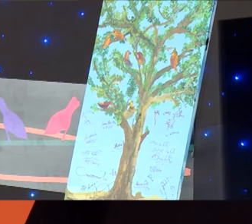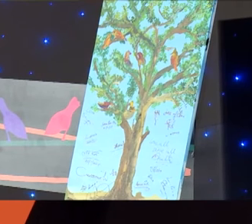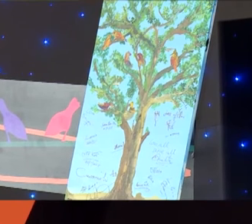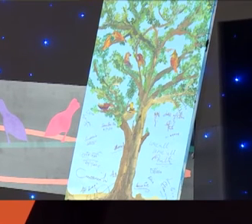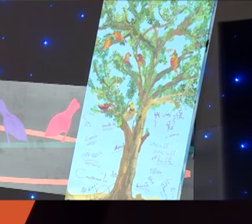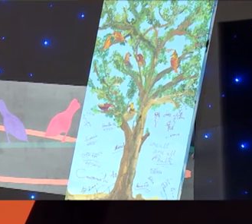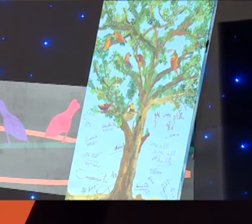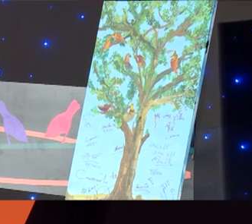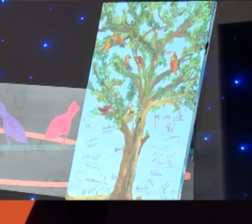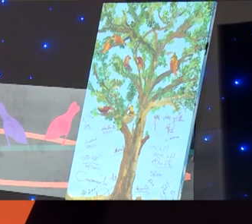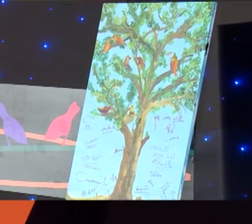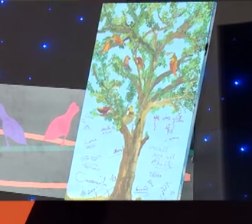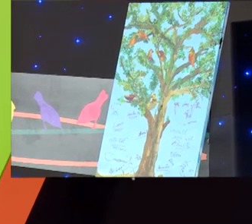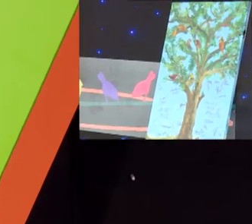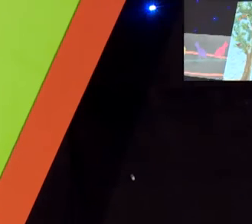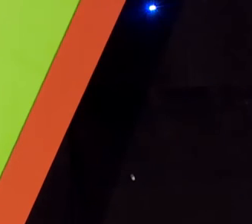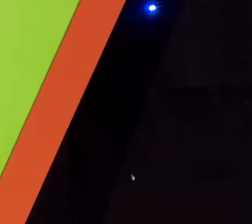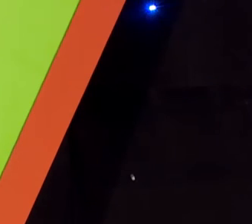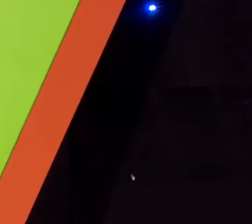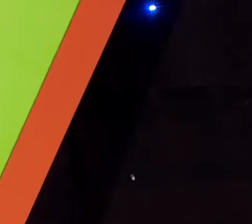EMC, that's why I faced that. But